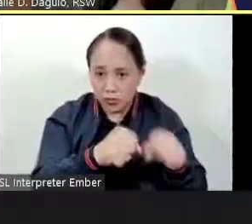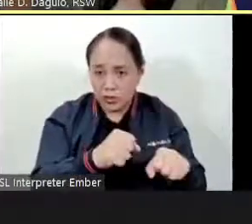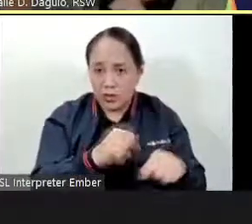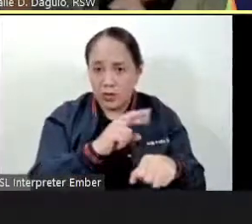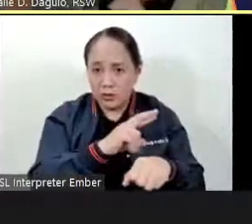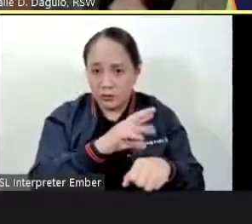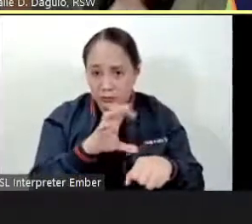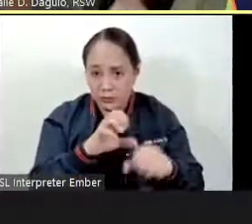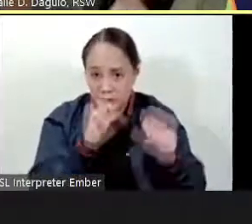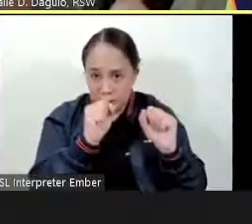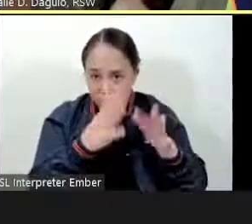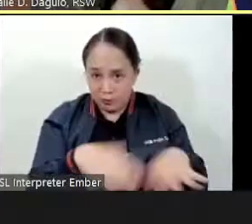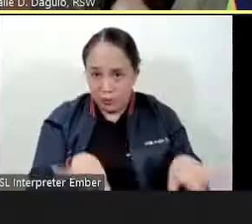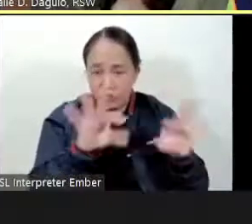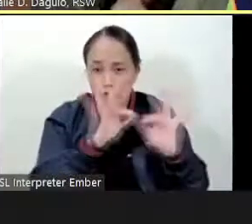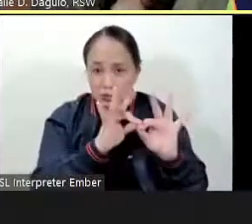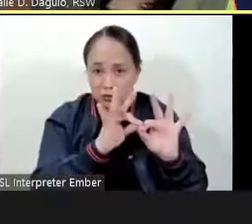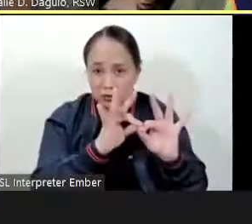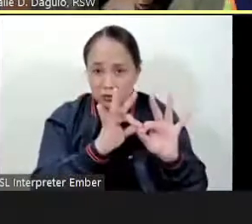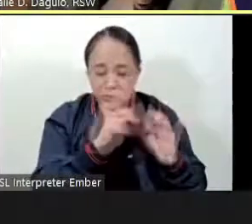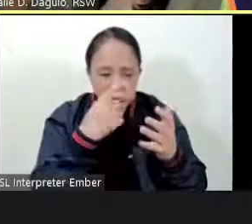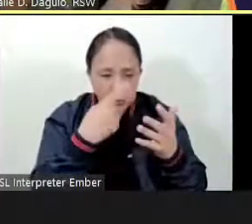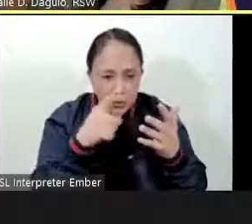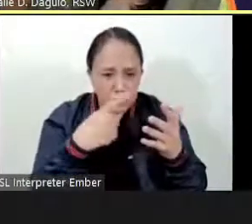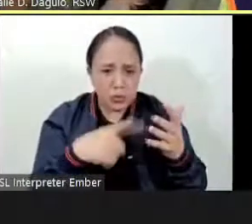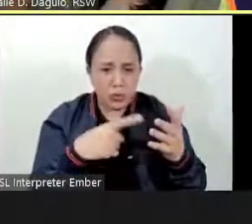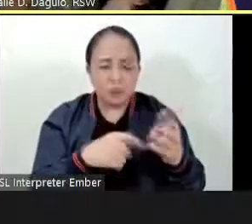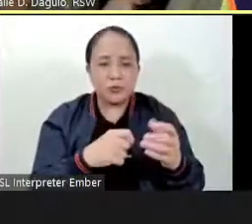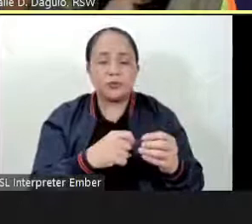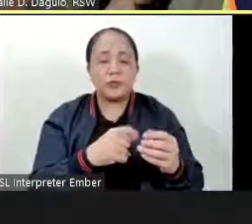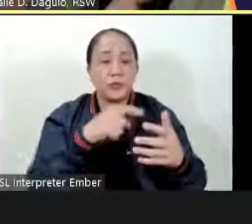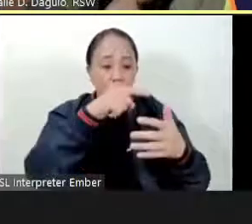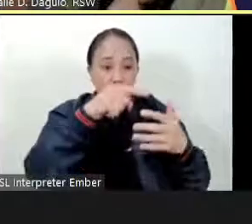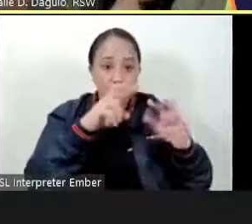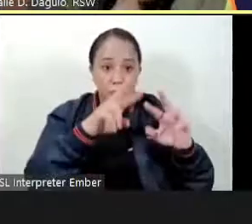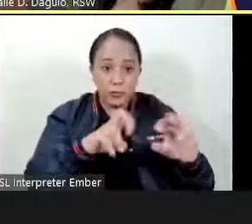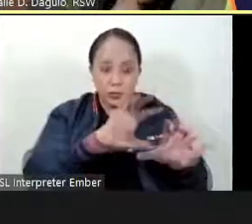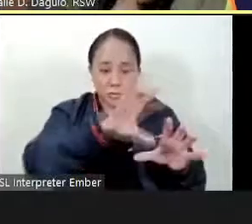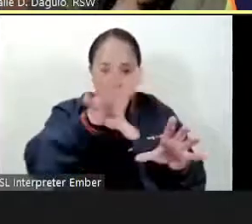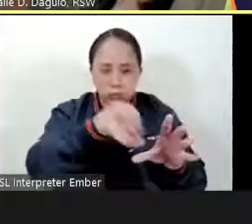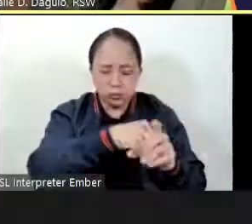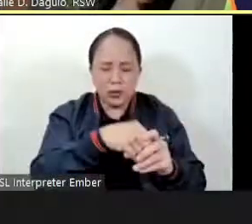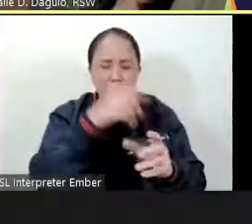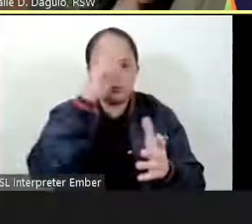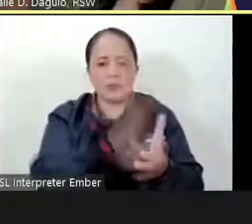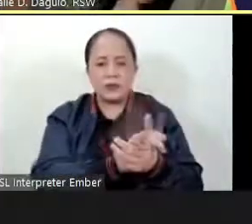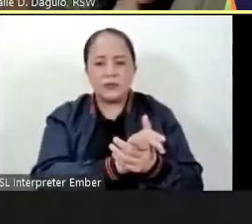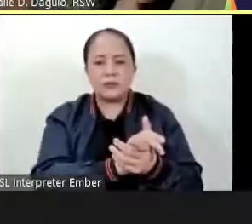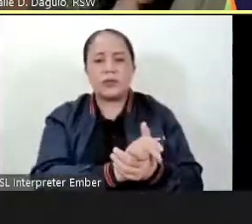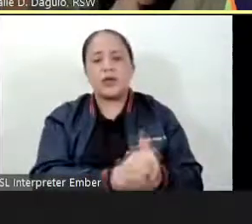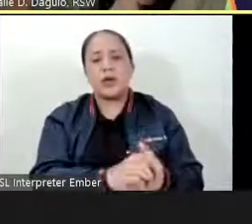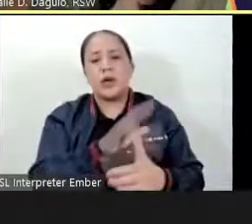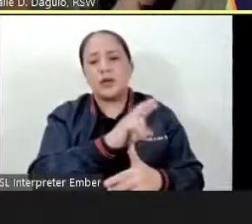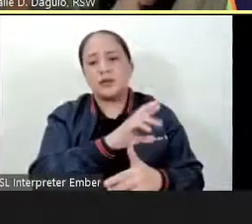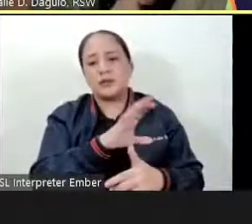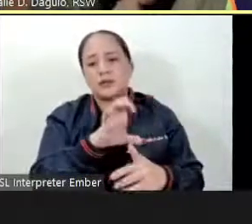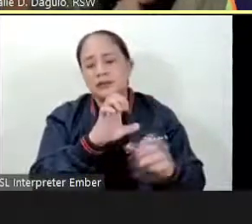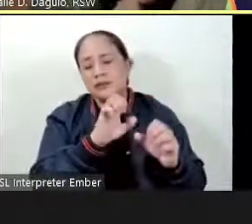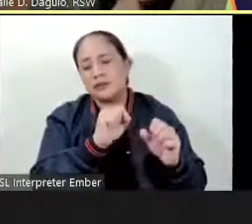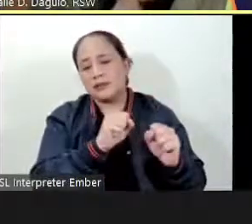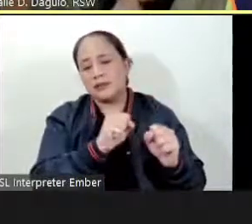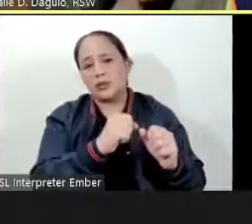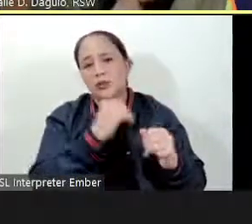is necessary. All participants in this research believe that residential care is the last